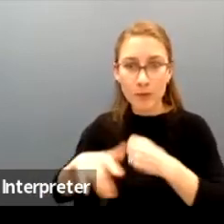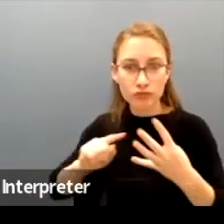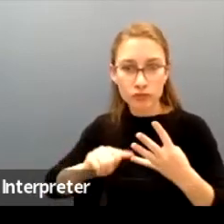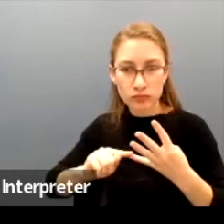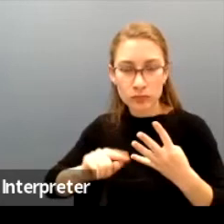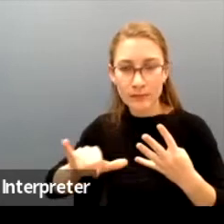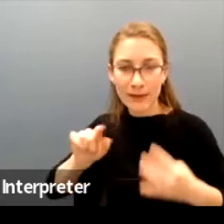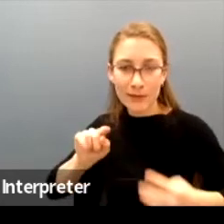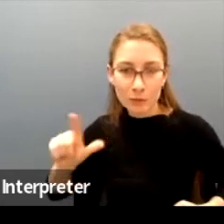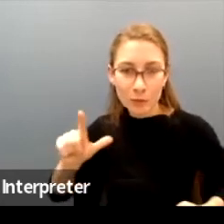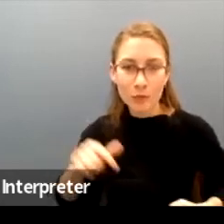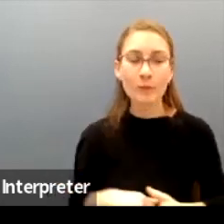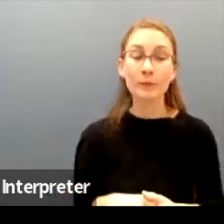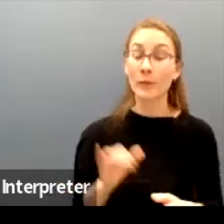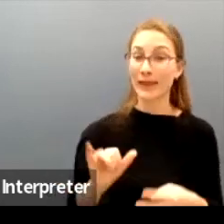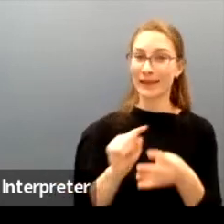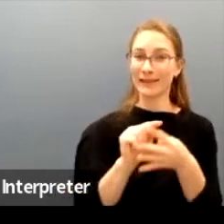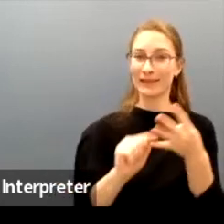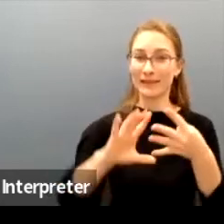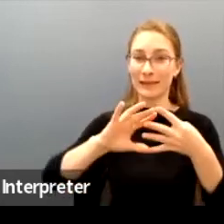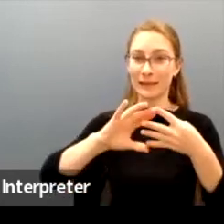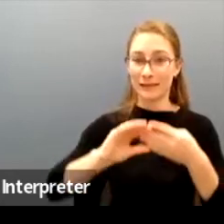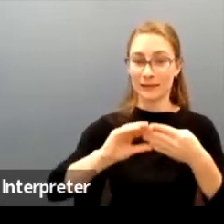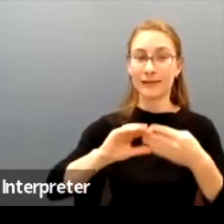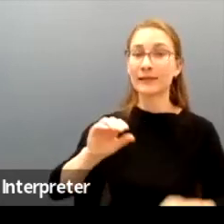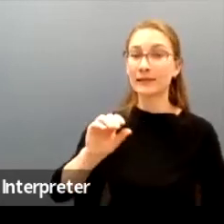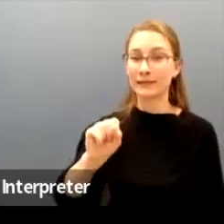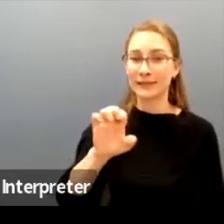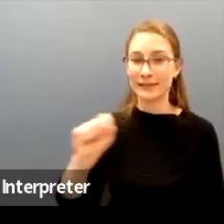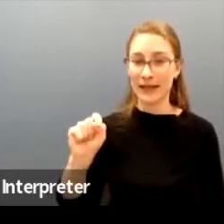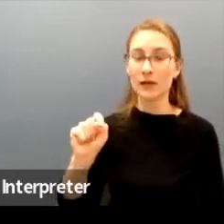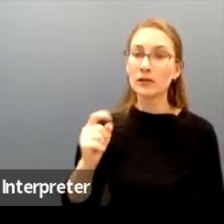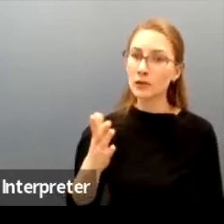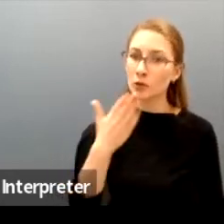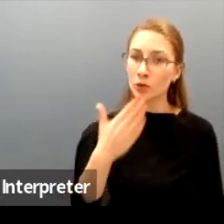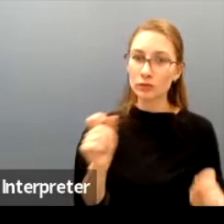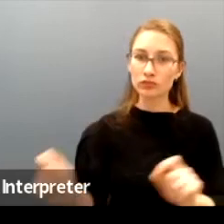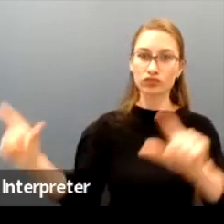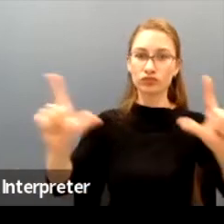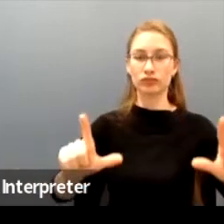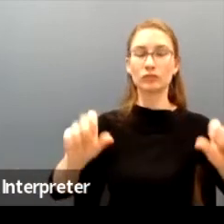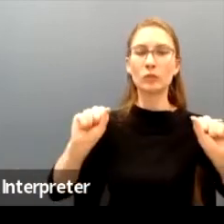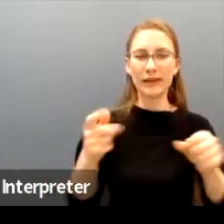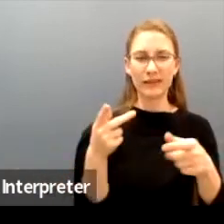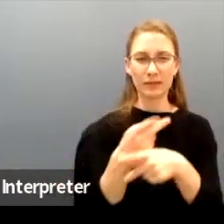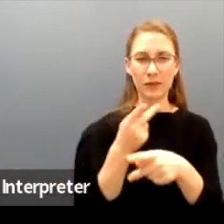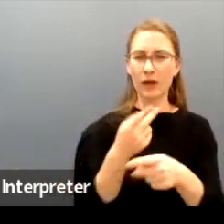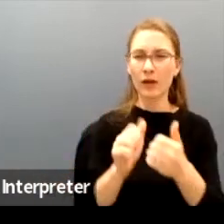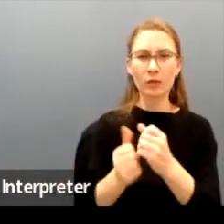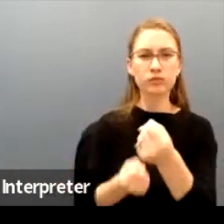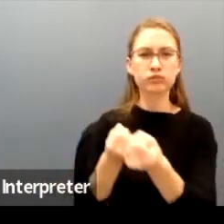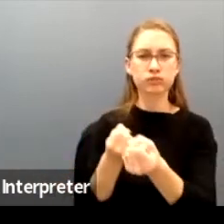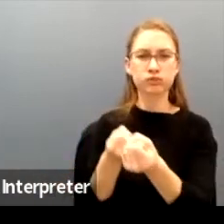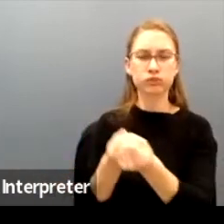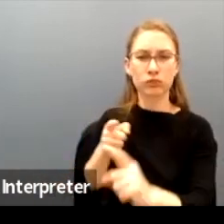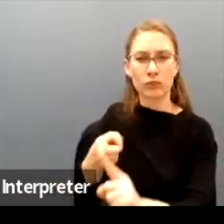this mind, like this frame of mind to figure out, okay, how are we going to support this individual? What do we need to do to make sure that